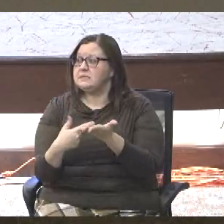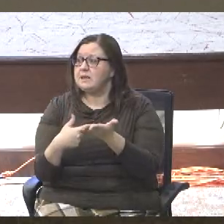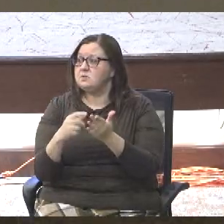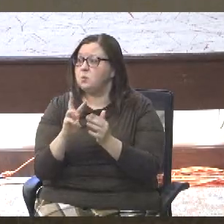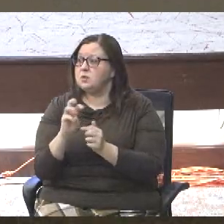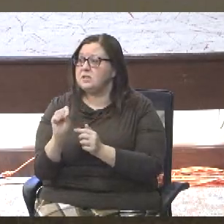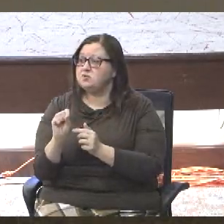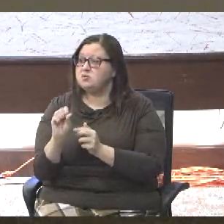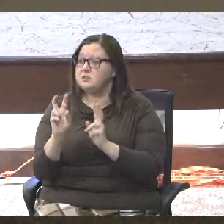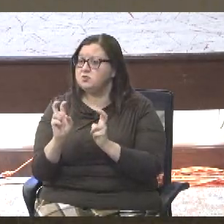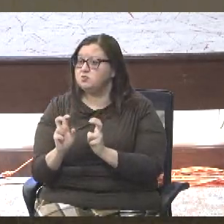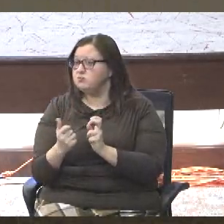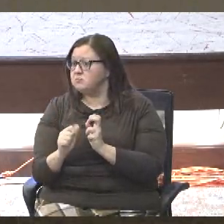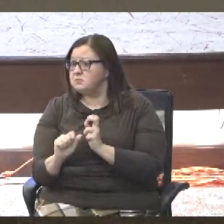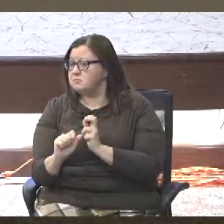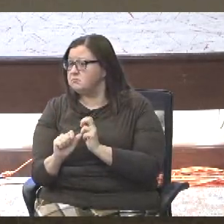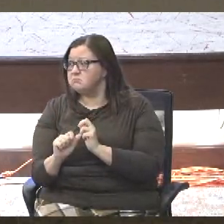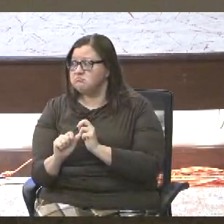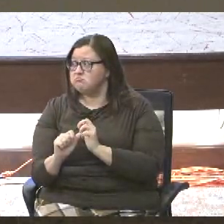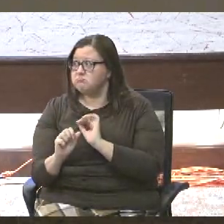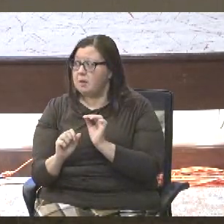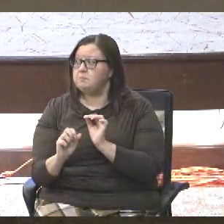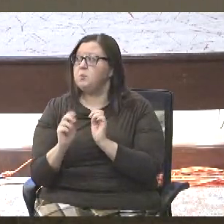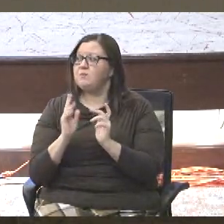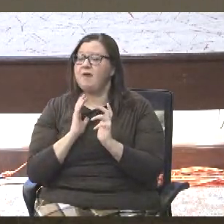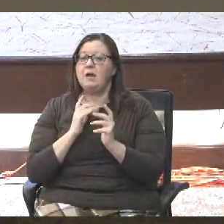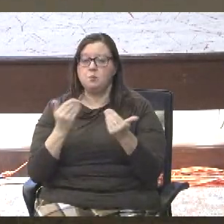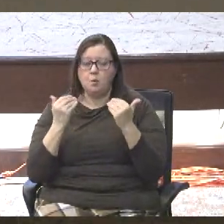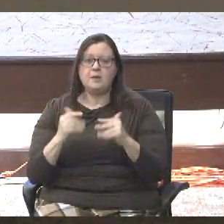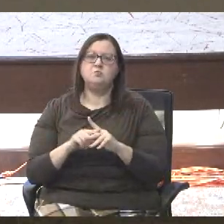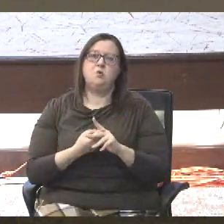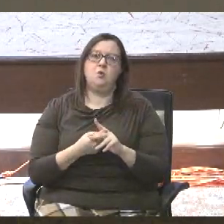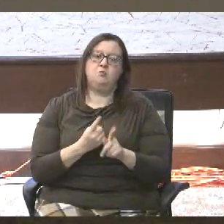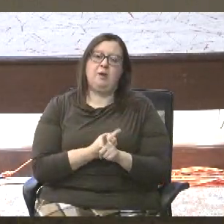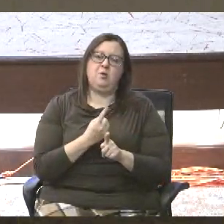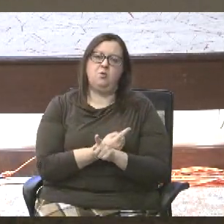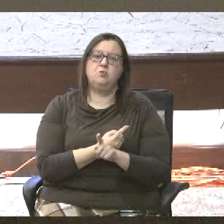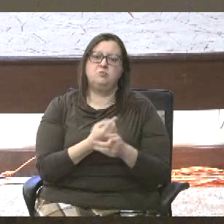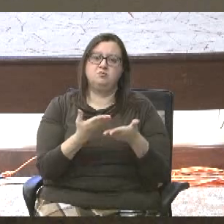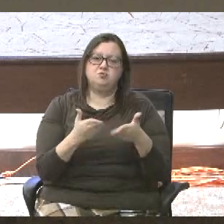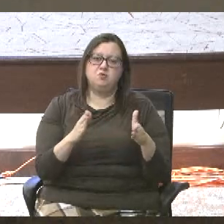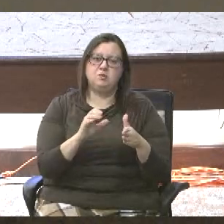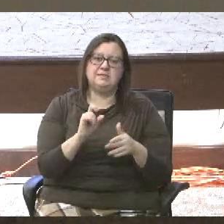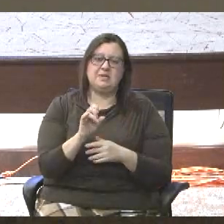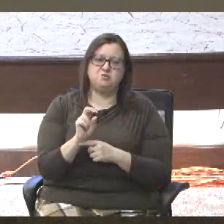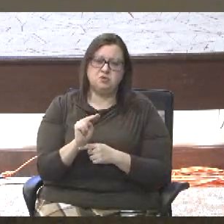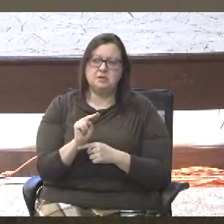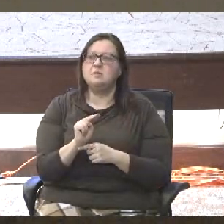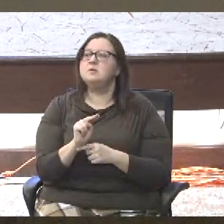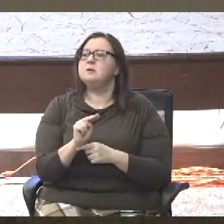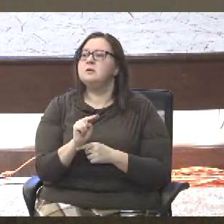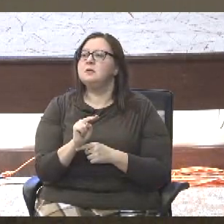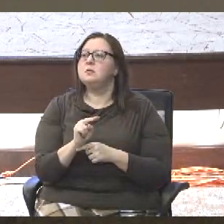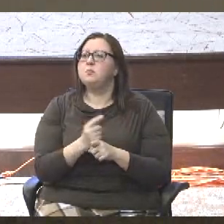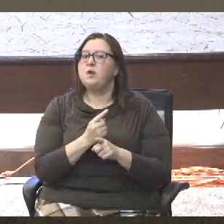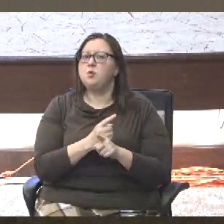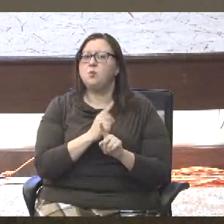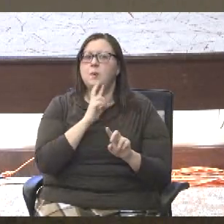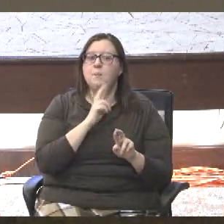item? There being none, we'll now recess the regular session and convene the work session with the report from the city